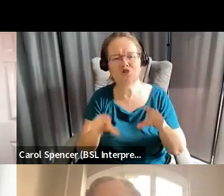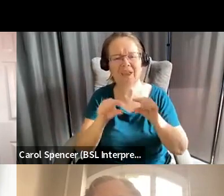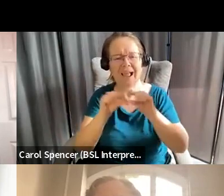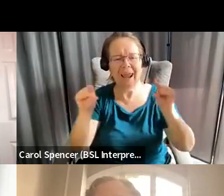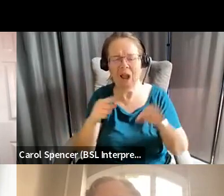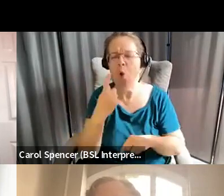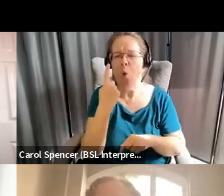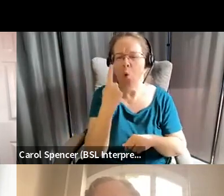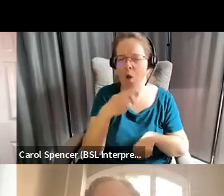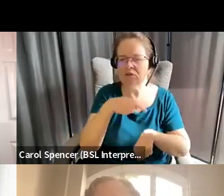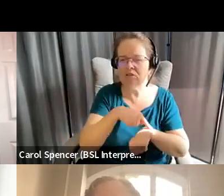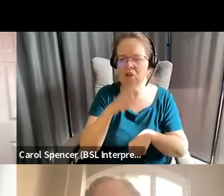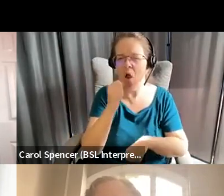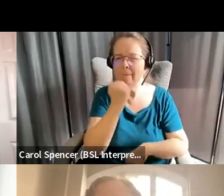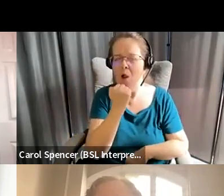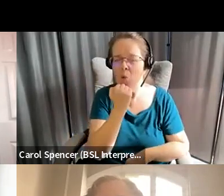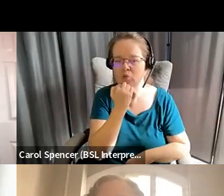code.